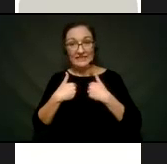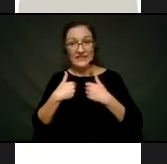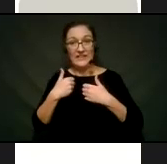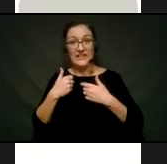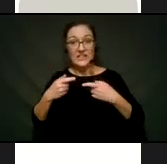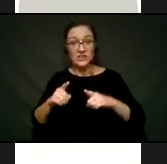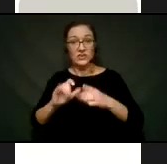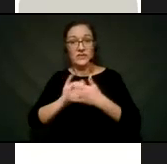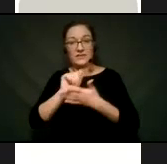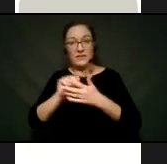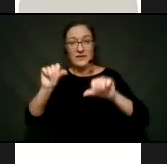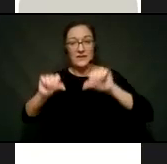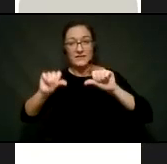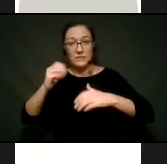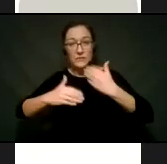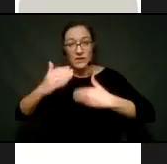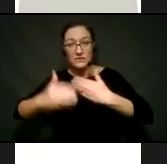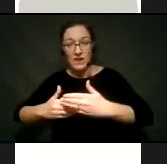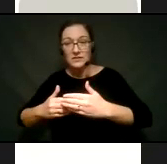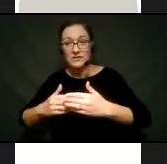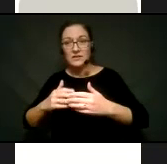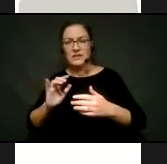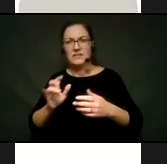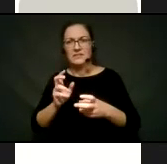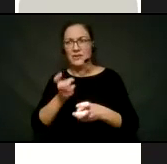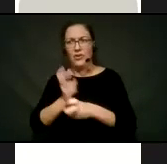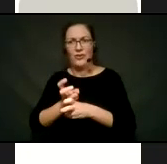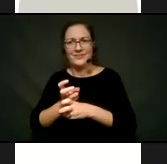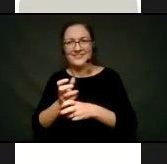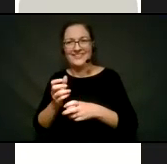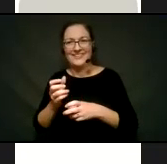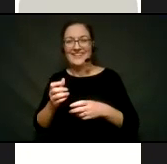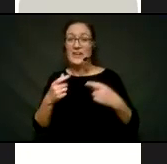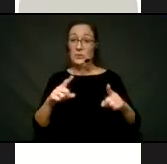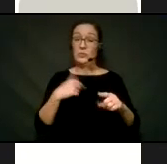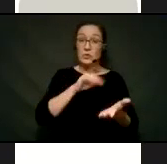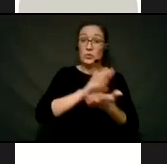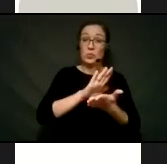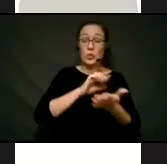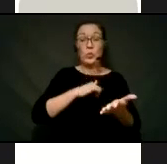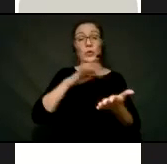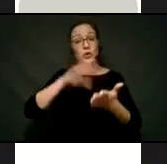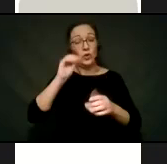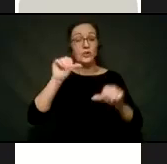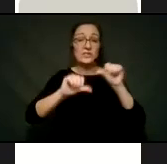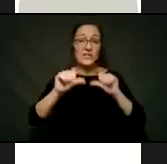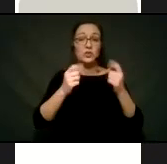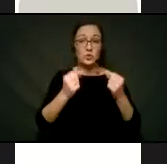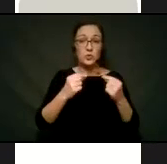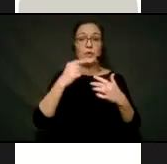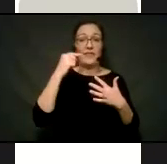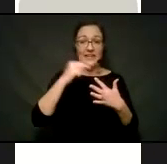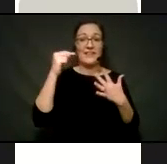as when, to the extent that we learned it in school, that it was there. So what we're trying to do in the